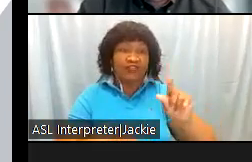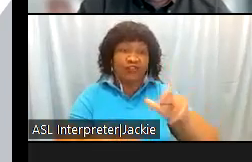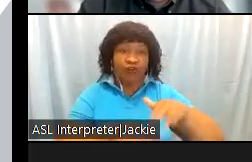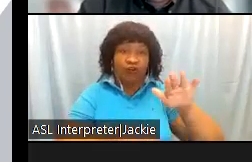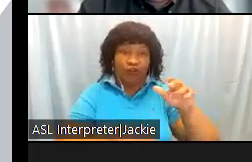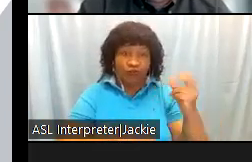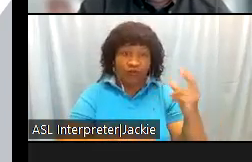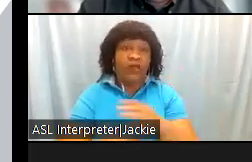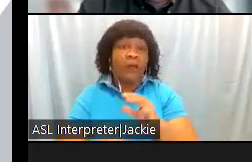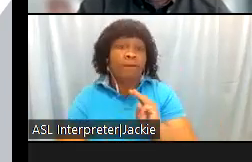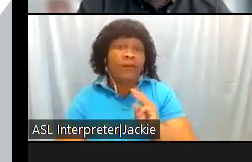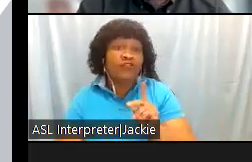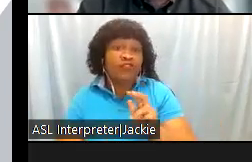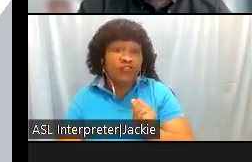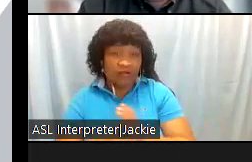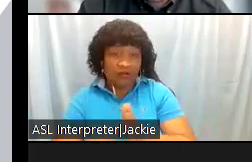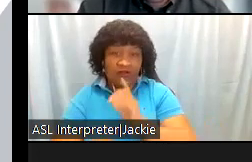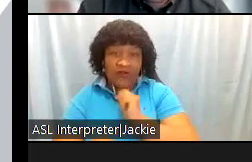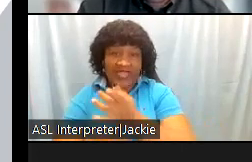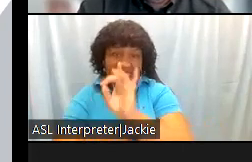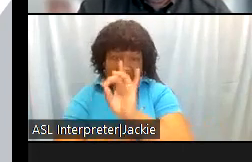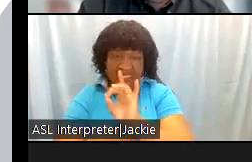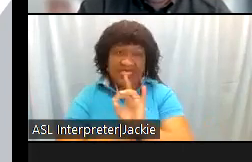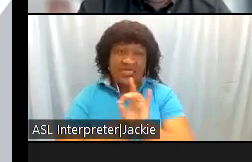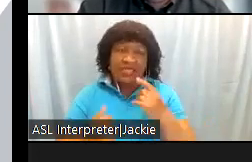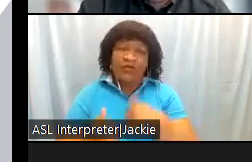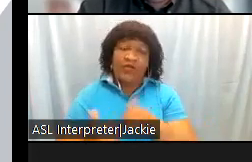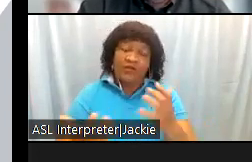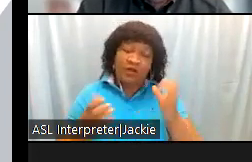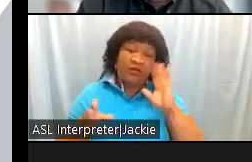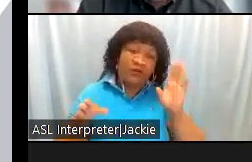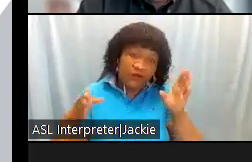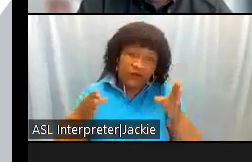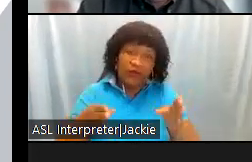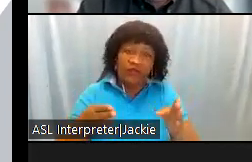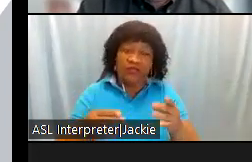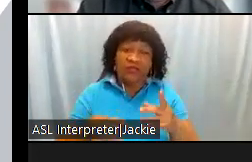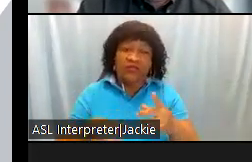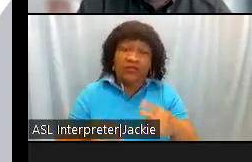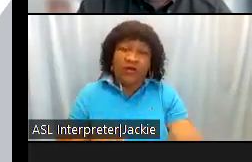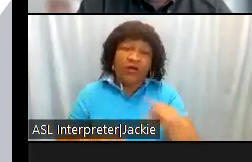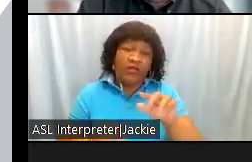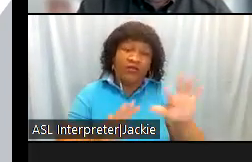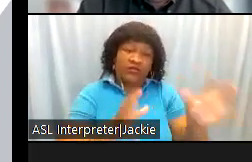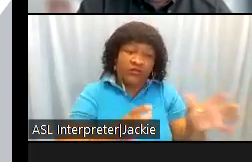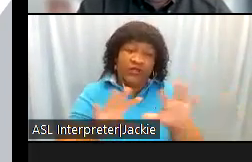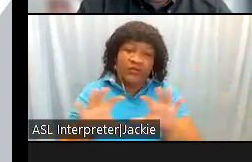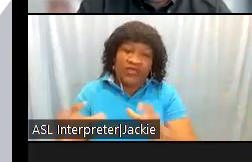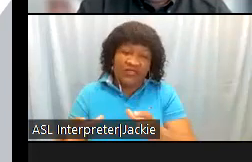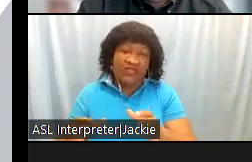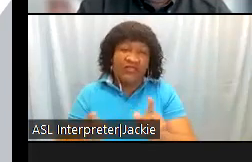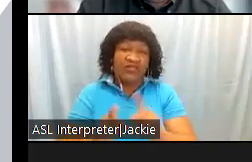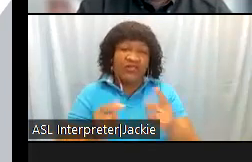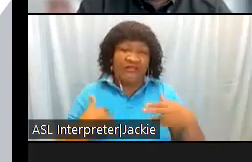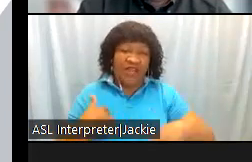Moderna for anybody over 18, but especially we want to focus on those populations that are also at